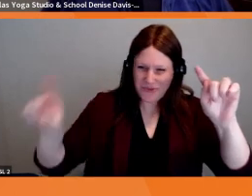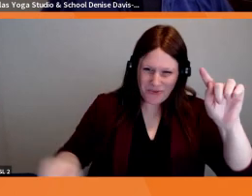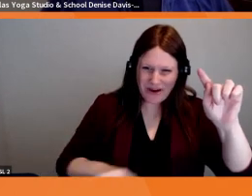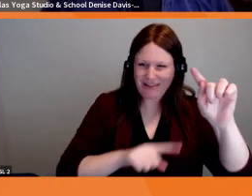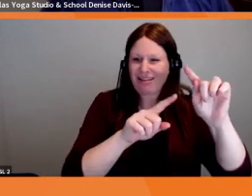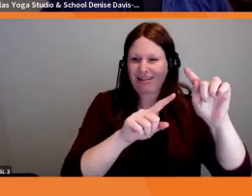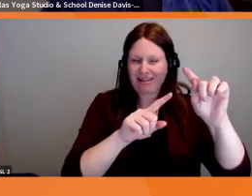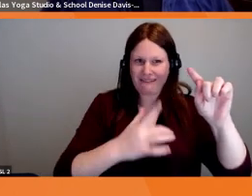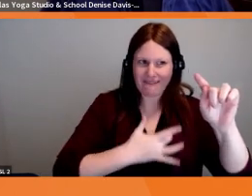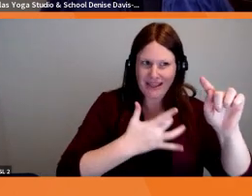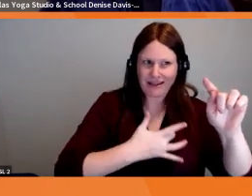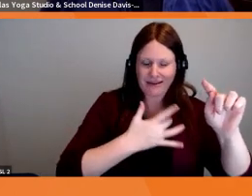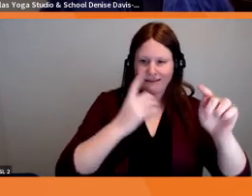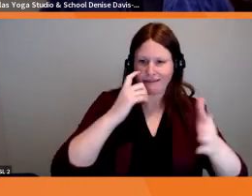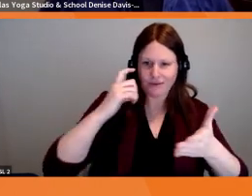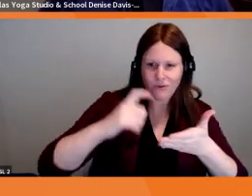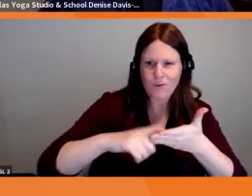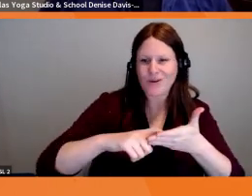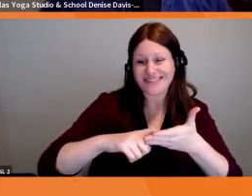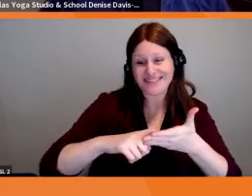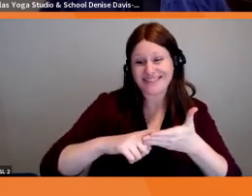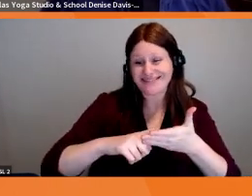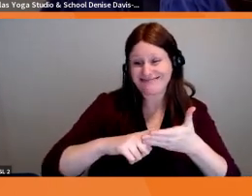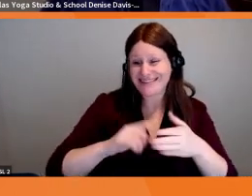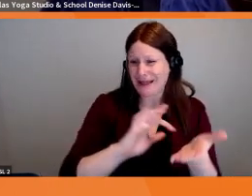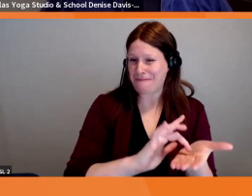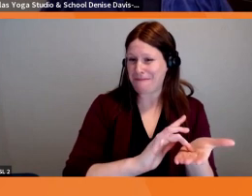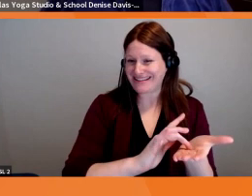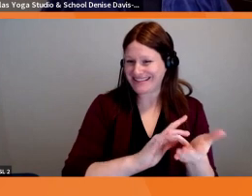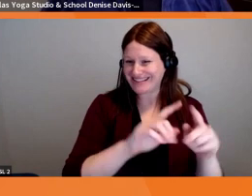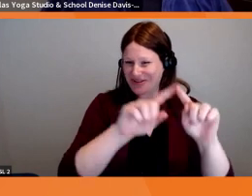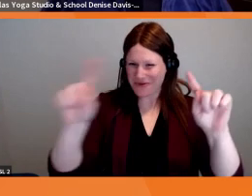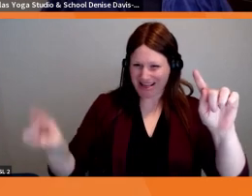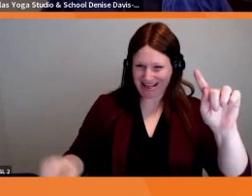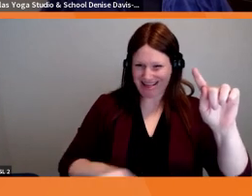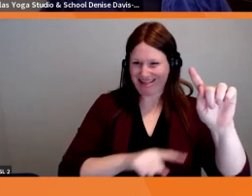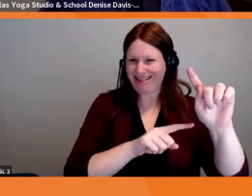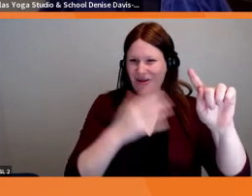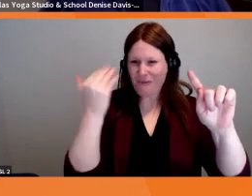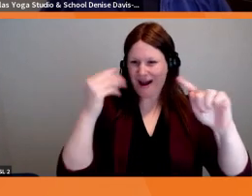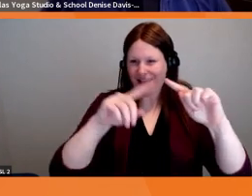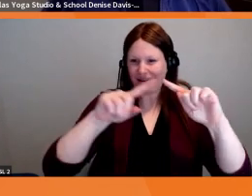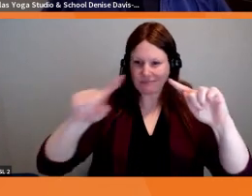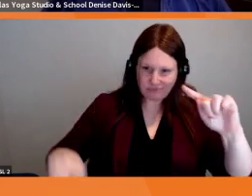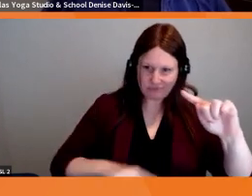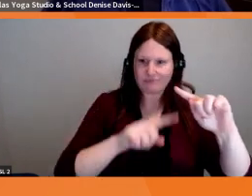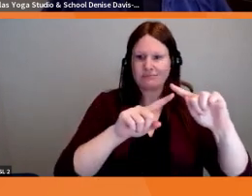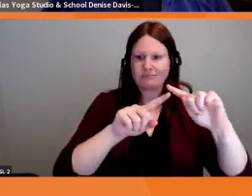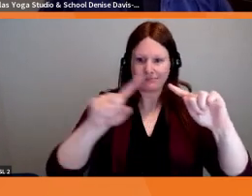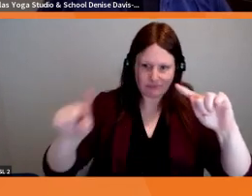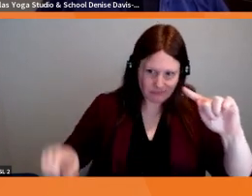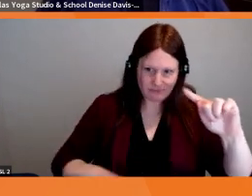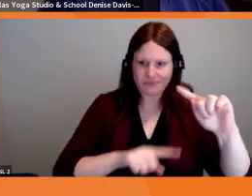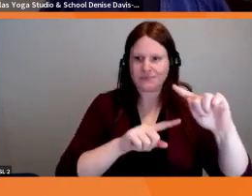And the medicine wheel is round for a reason. It's a cycle, around and around. We can get busy and